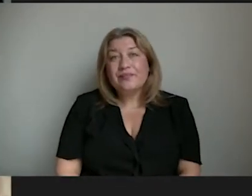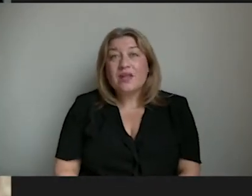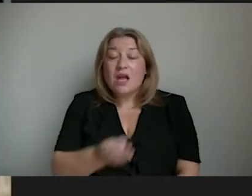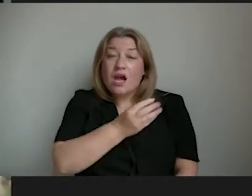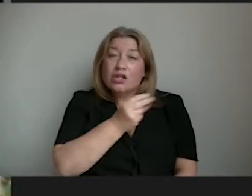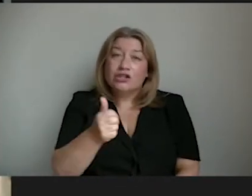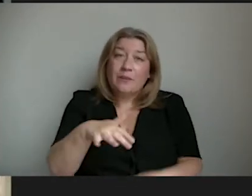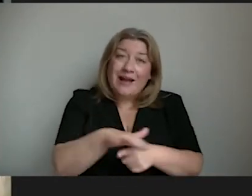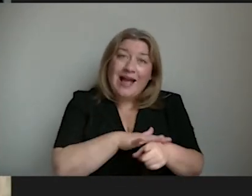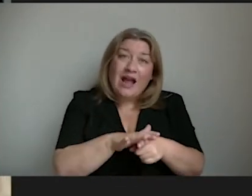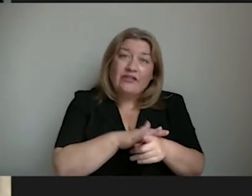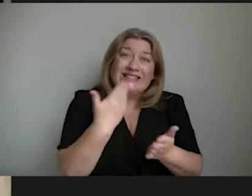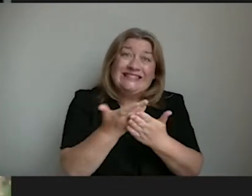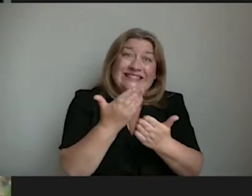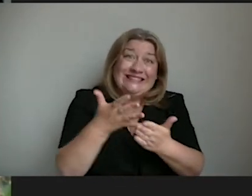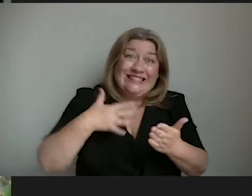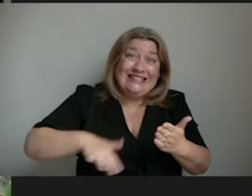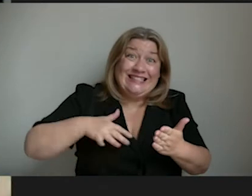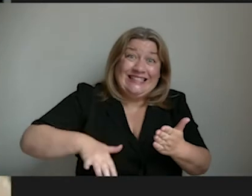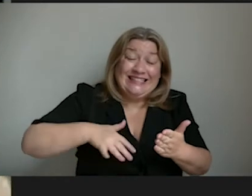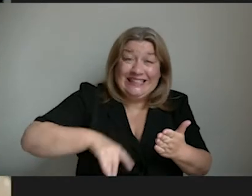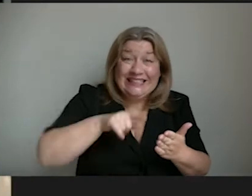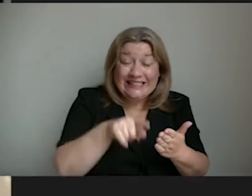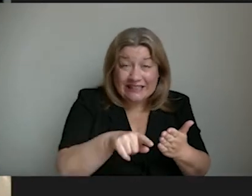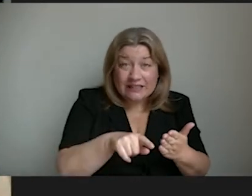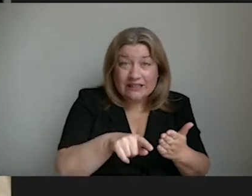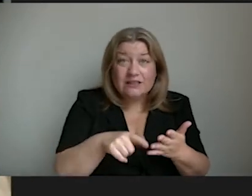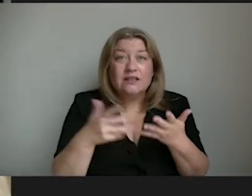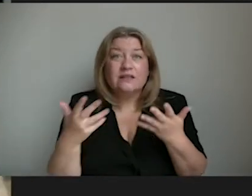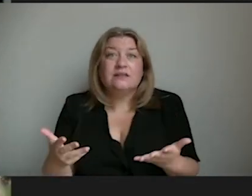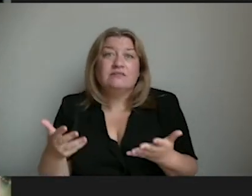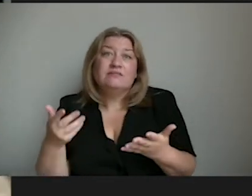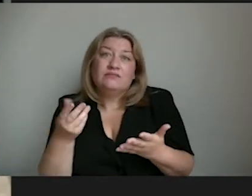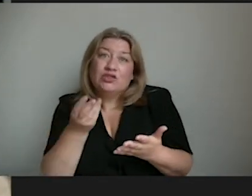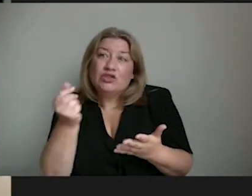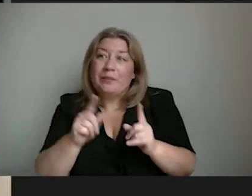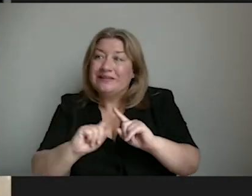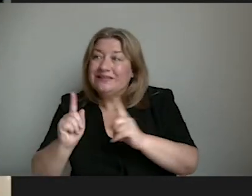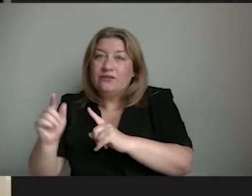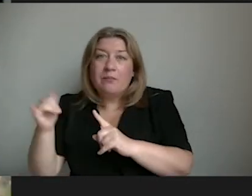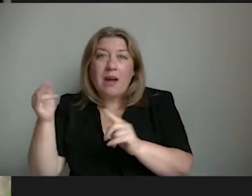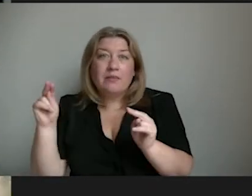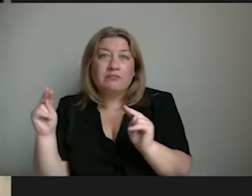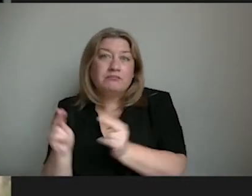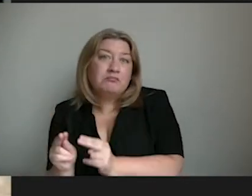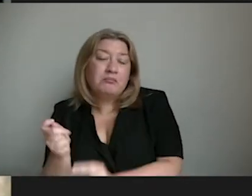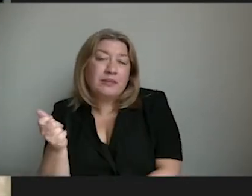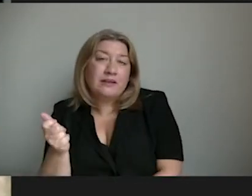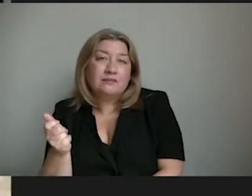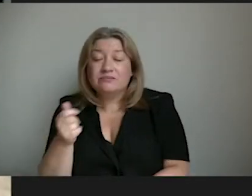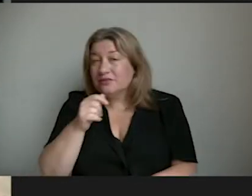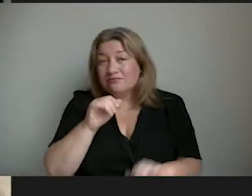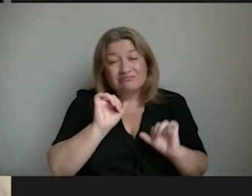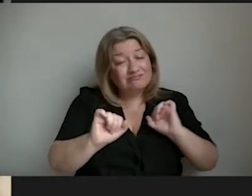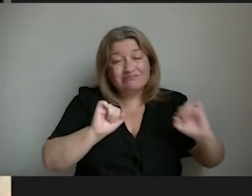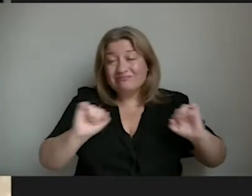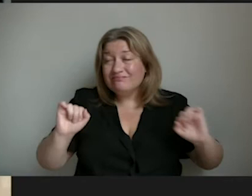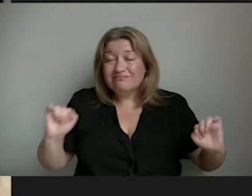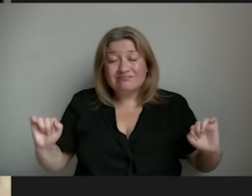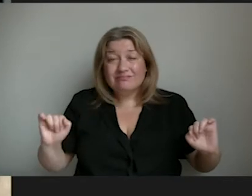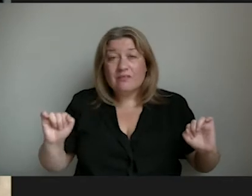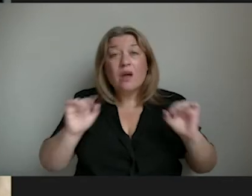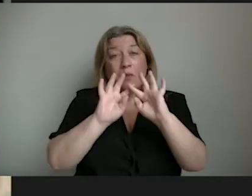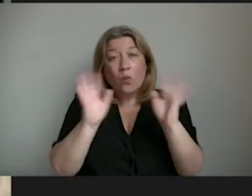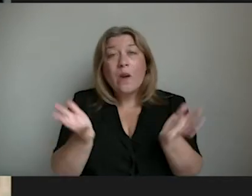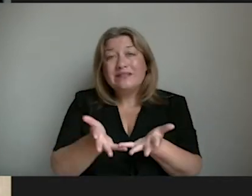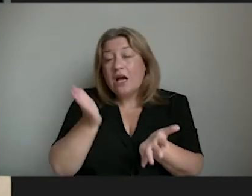said, there's some high demand in some areas, and in other areas, it's kind of tailing off a little bit at the moment. So it's kind of like taking everything